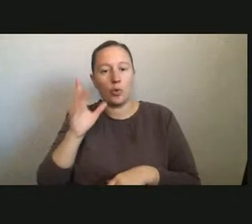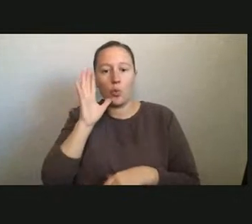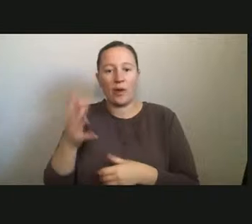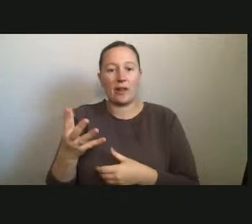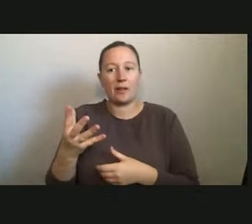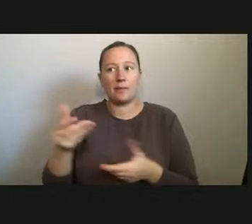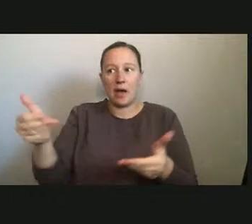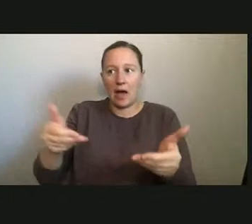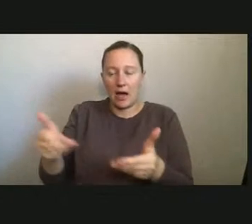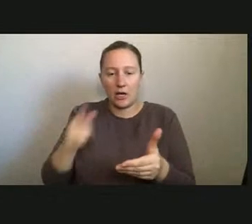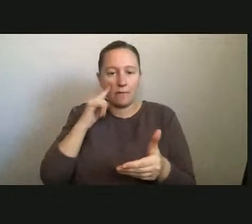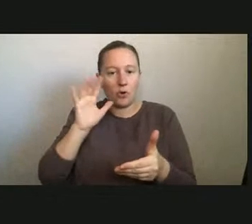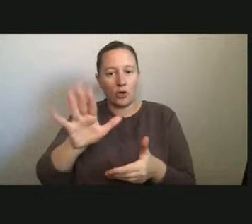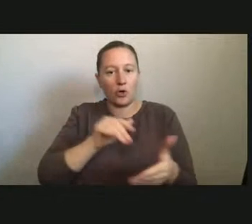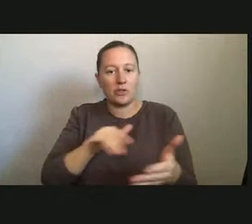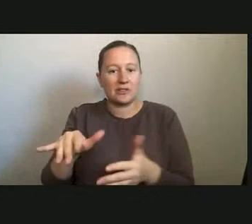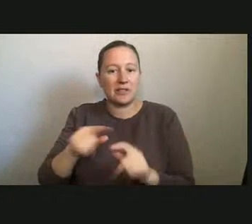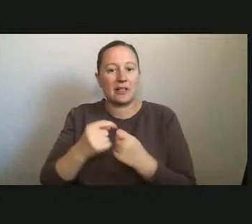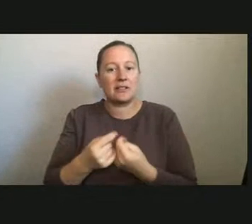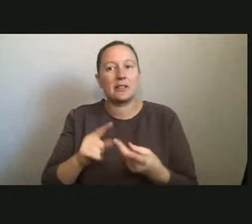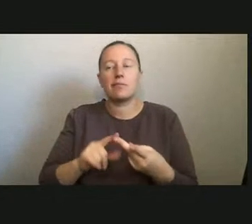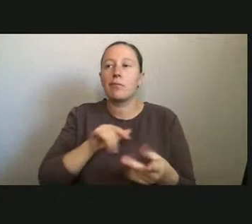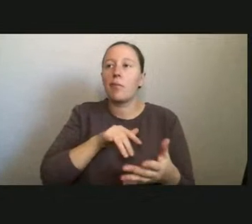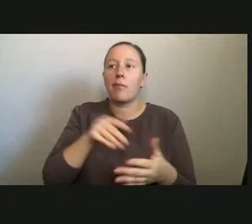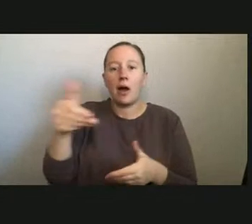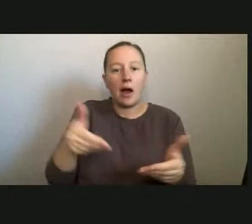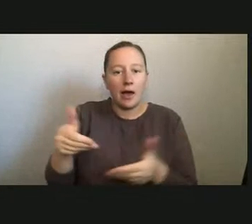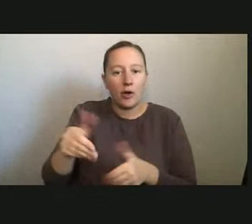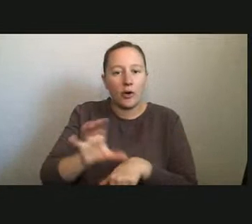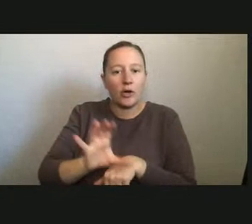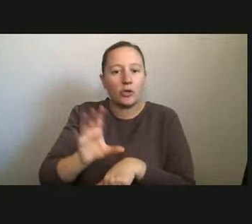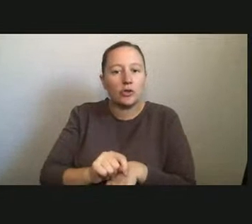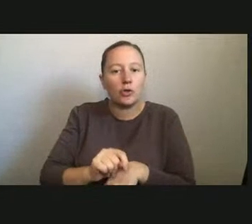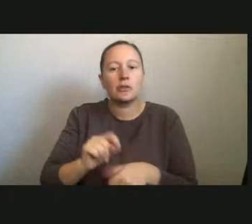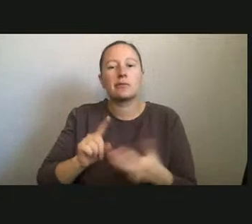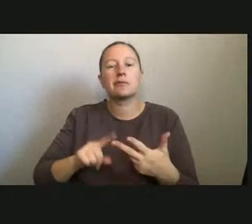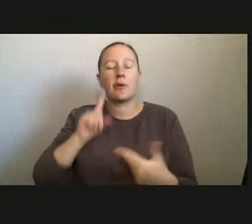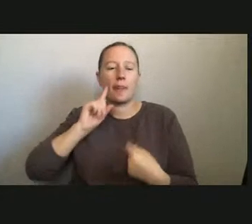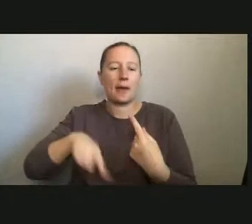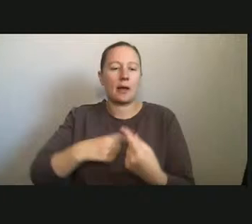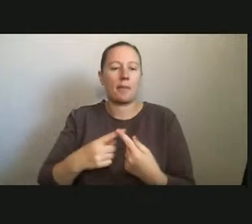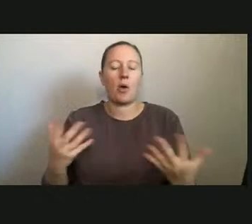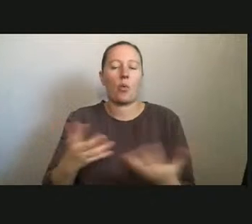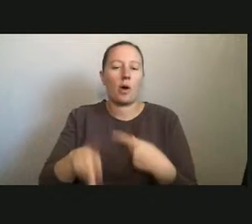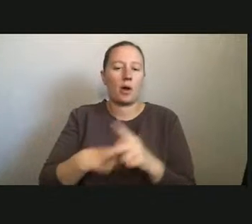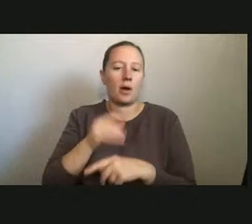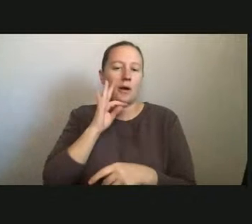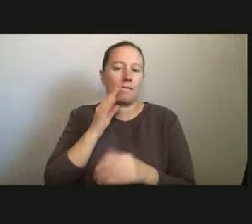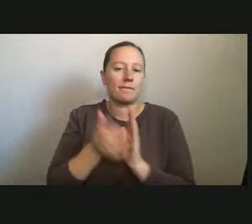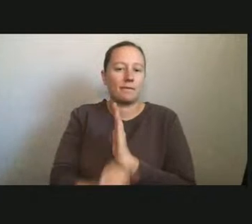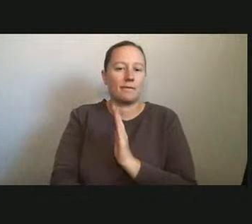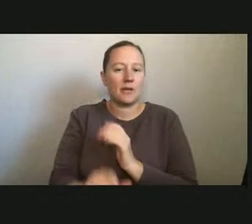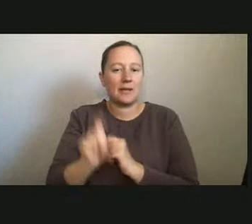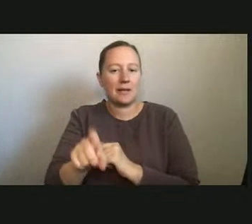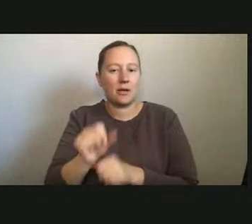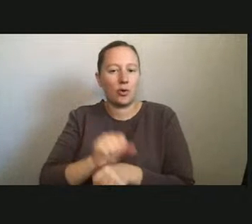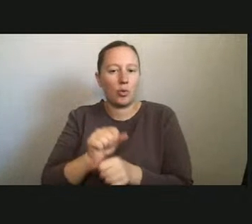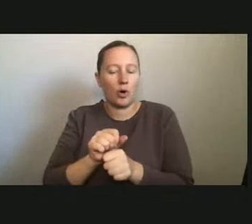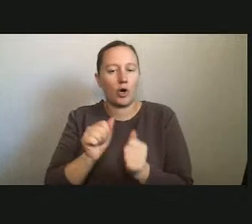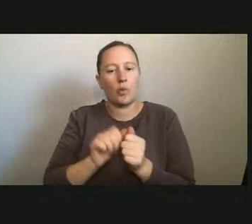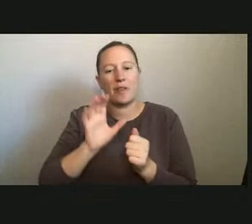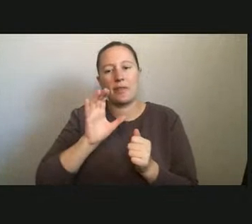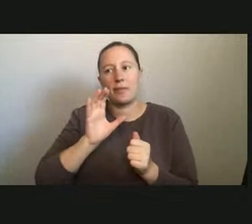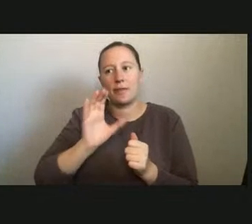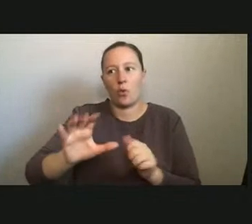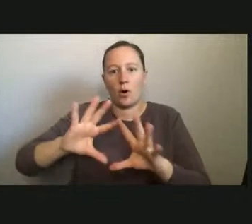be, hiring consultants? So think about what kind of expertise that you need to work with the populations you're working with and how you'll